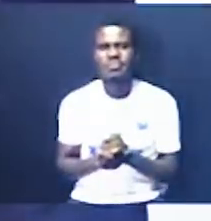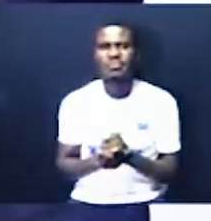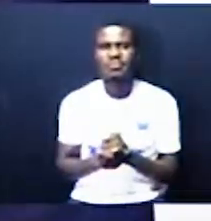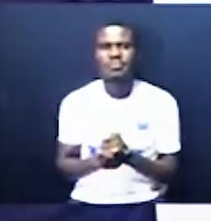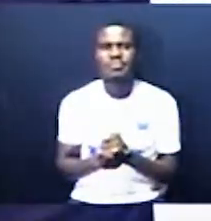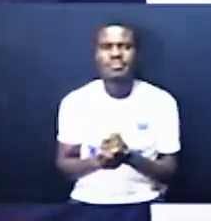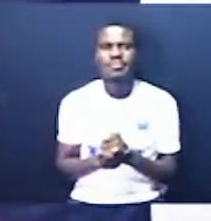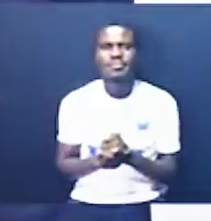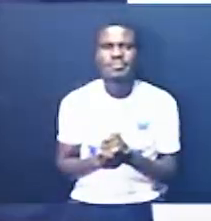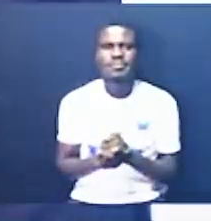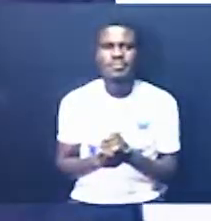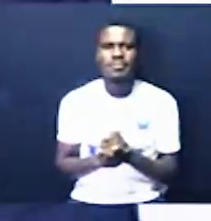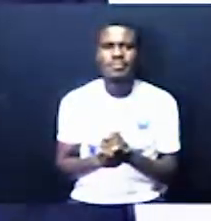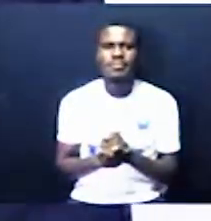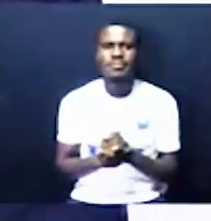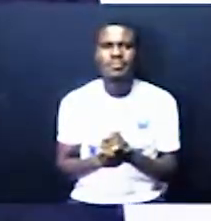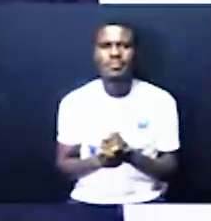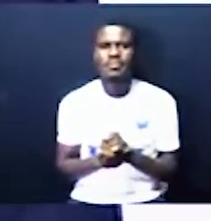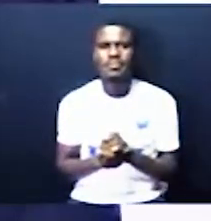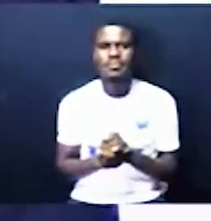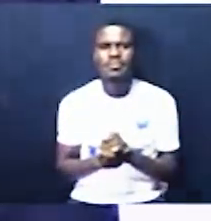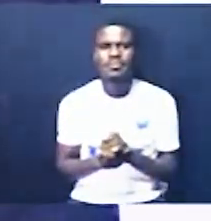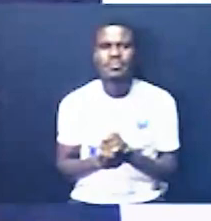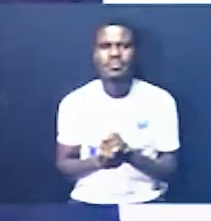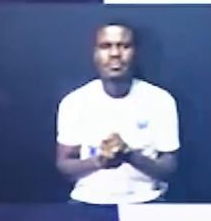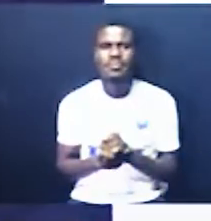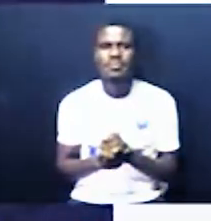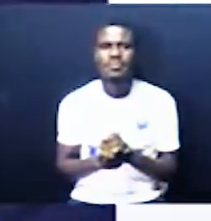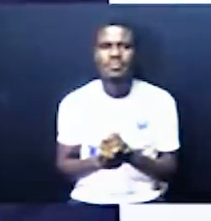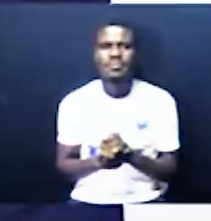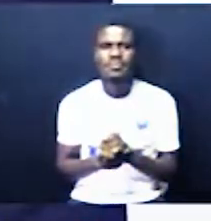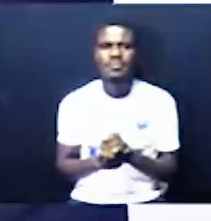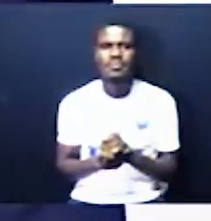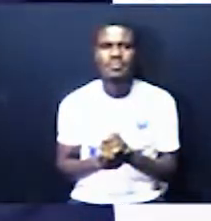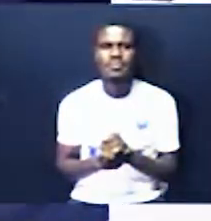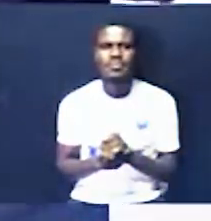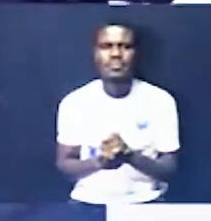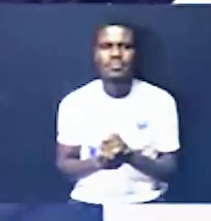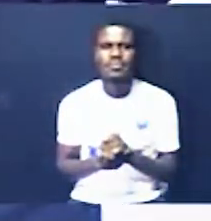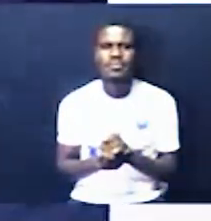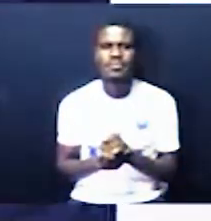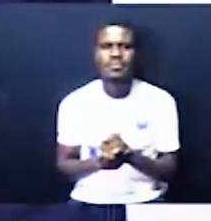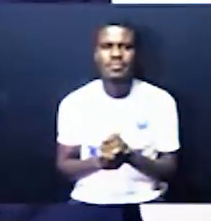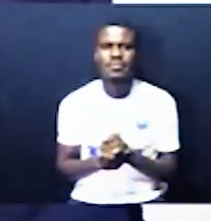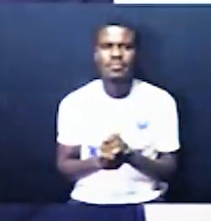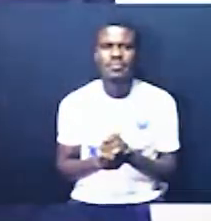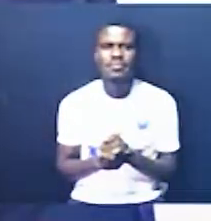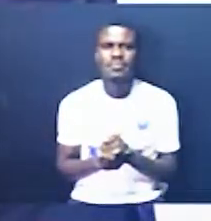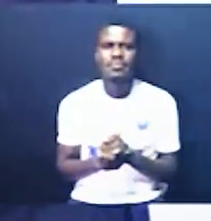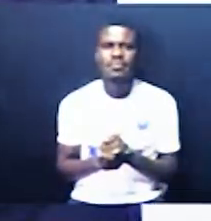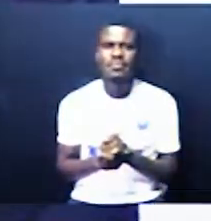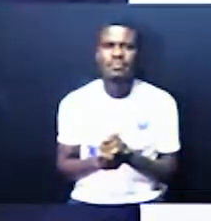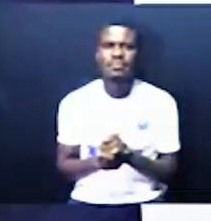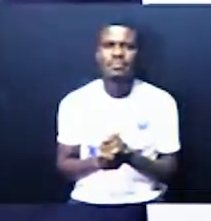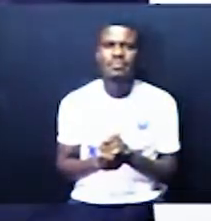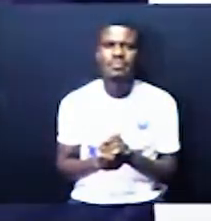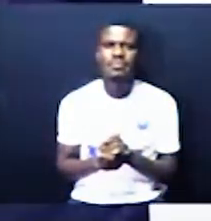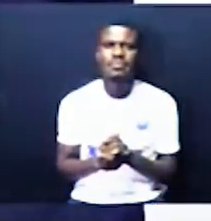sene a ehontie nanu nyina ne ne ho na ne ho te se nsabuo nanu